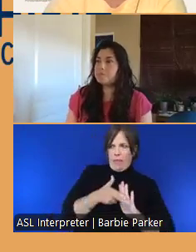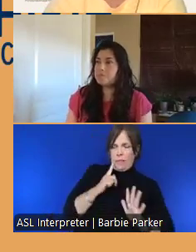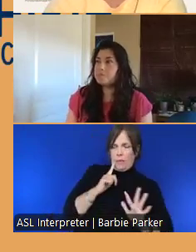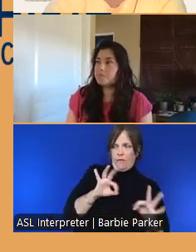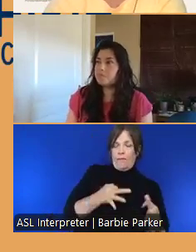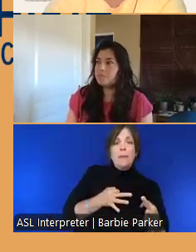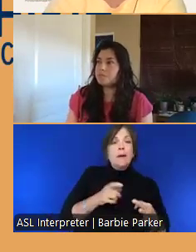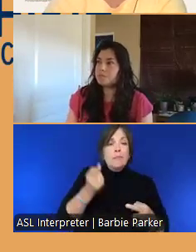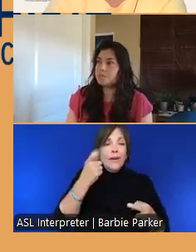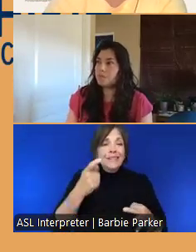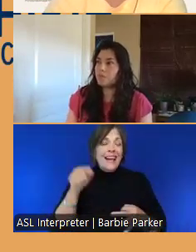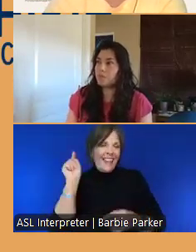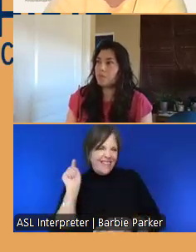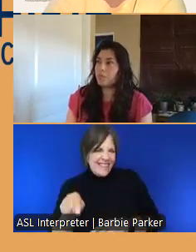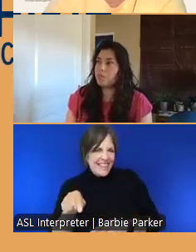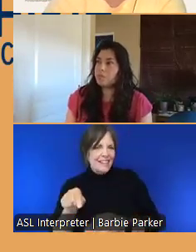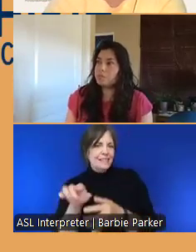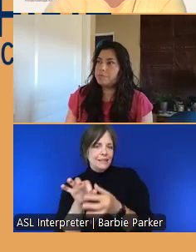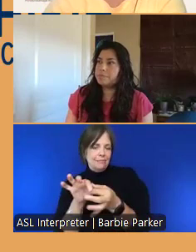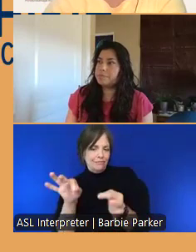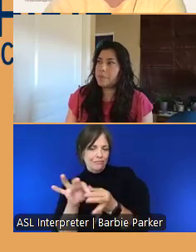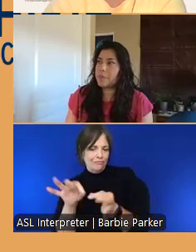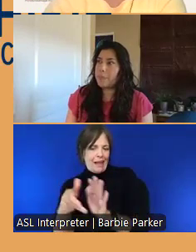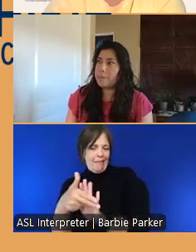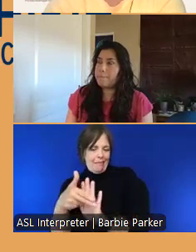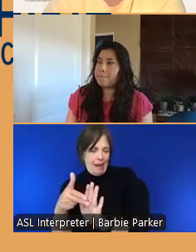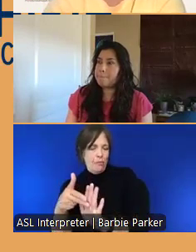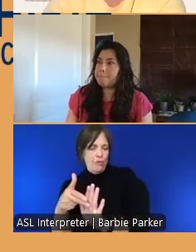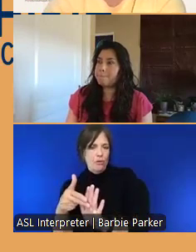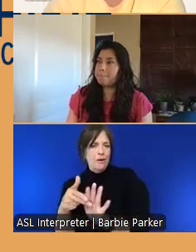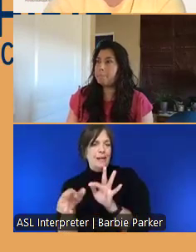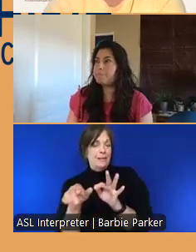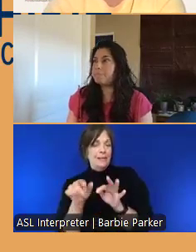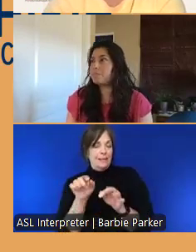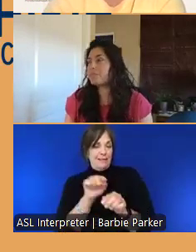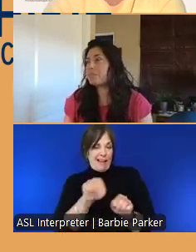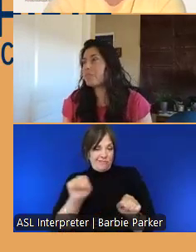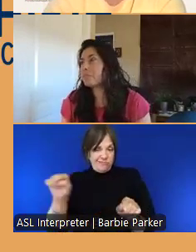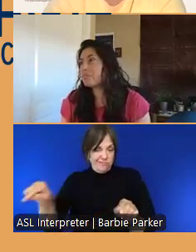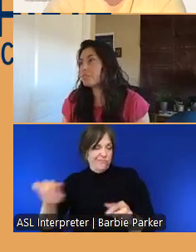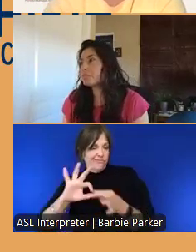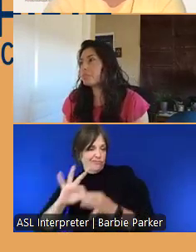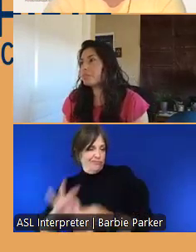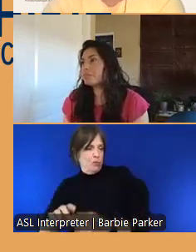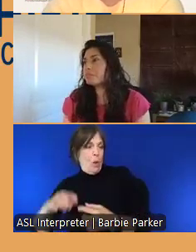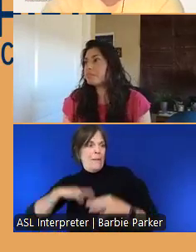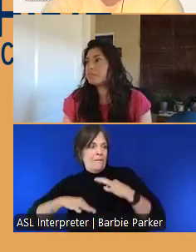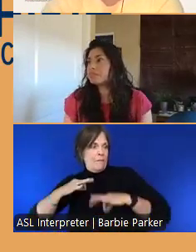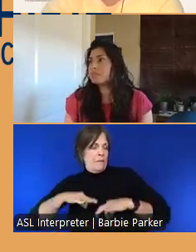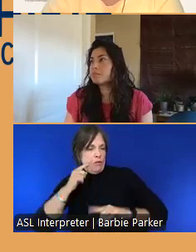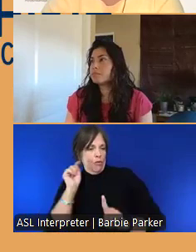to be able to explain if there's any potential benefits because they may not know about them. And even in